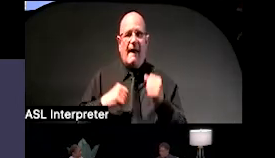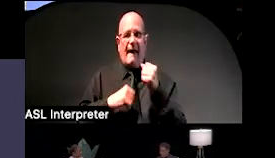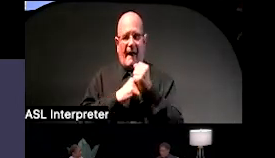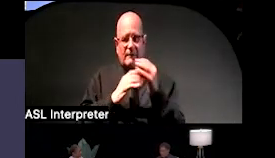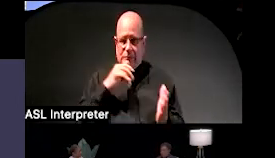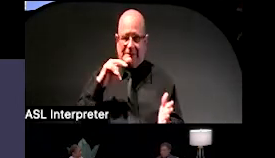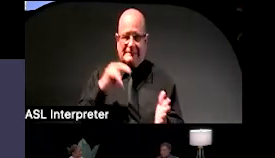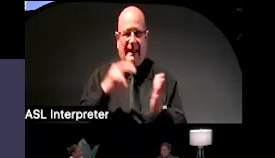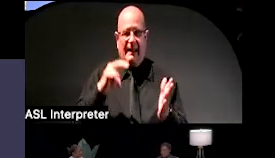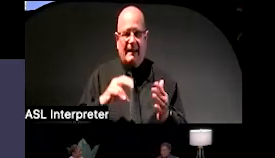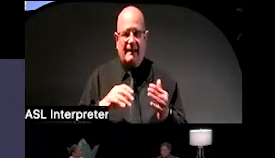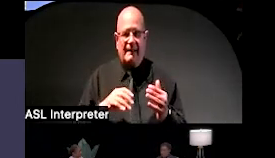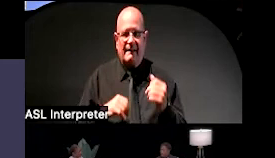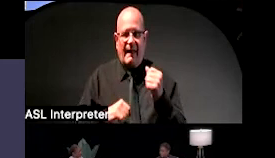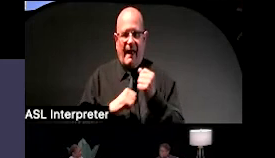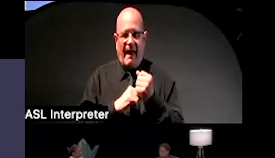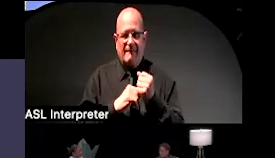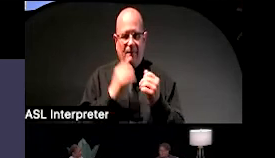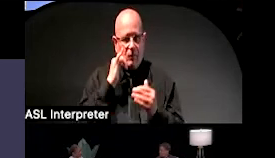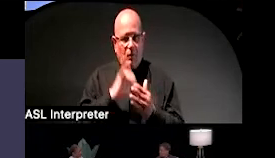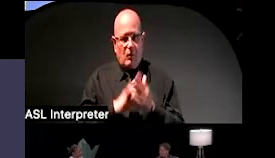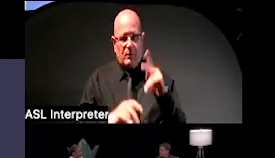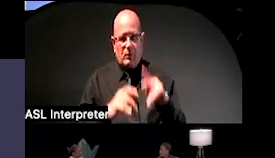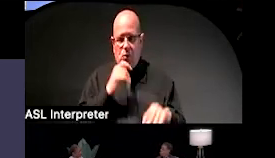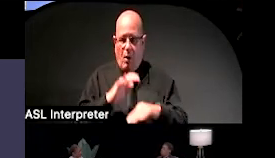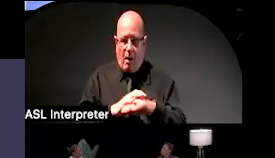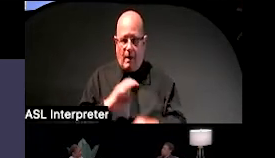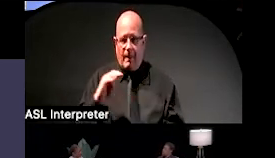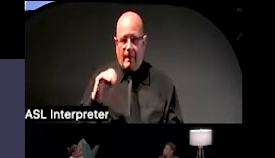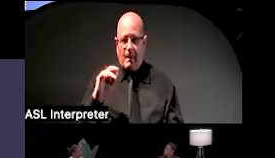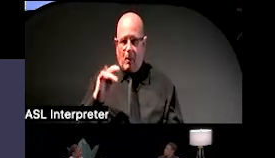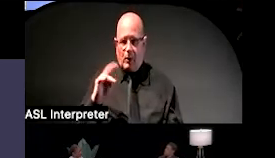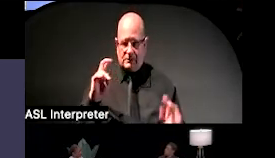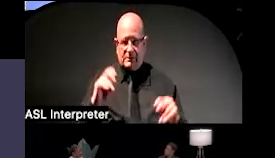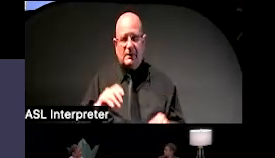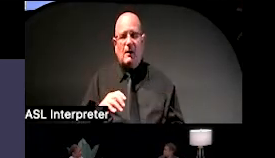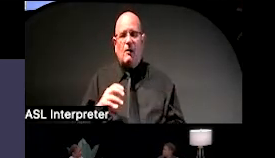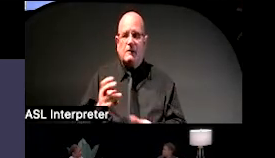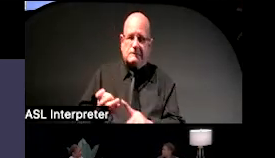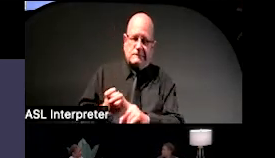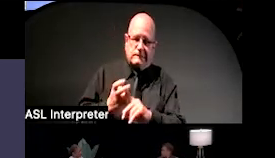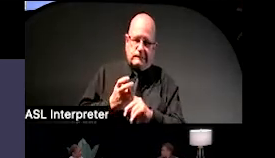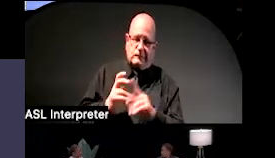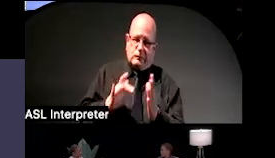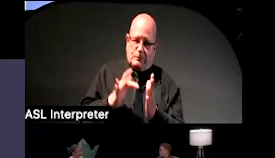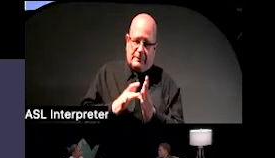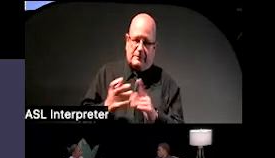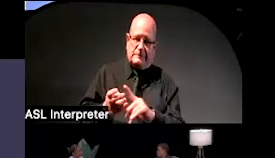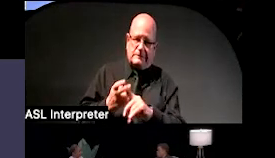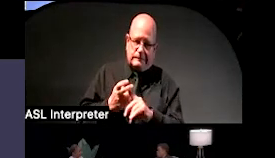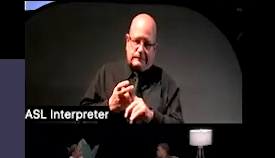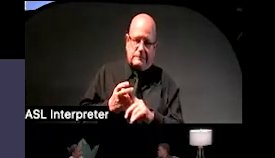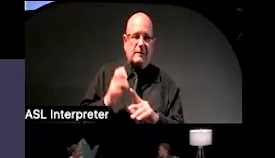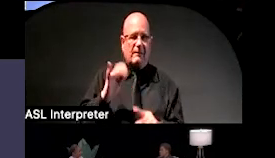advocate for those who are on the margin and strive and really work hard to pull them into the center, that gives me